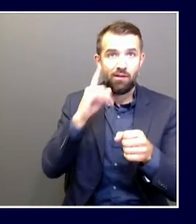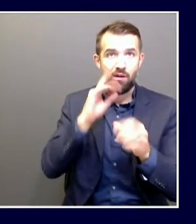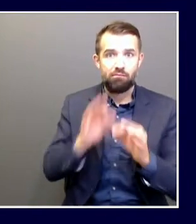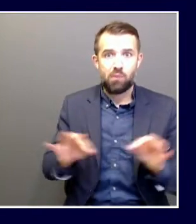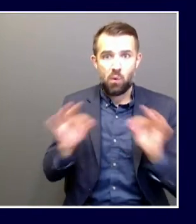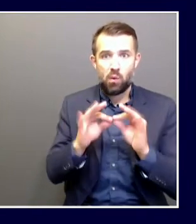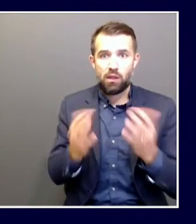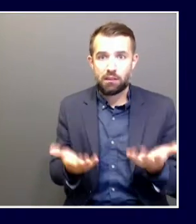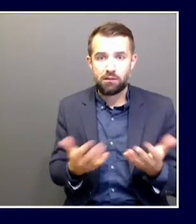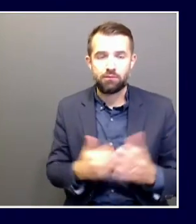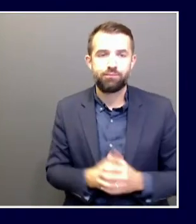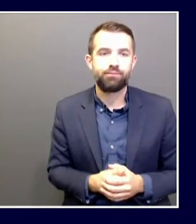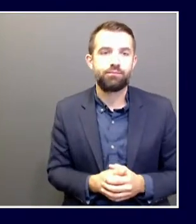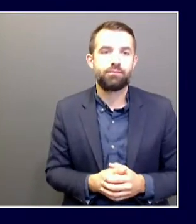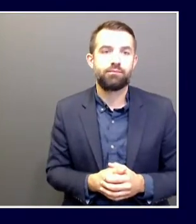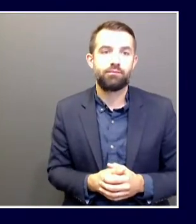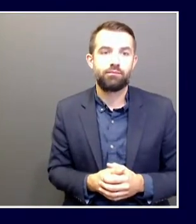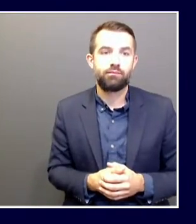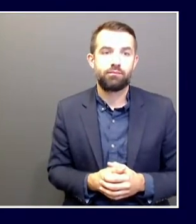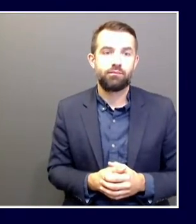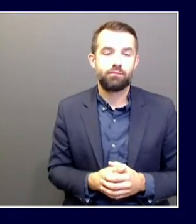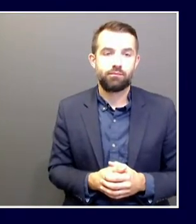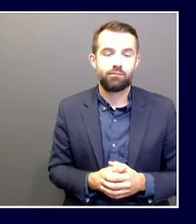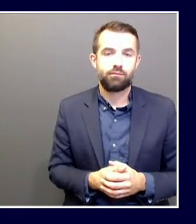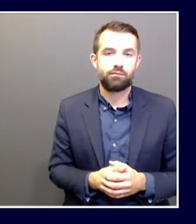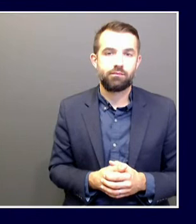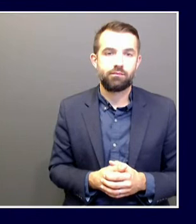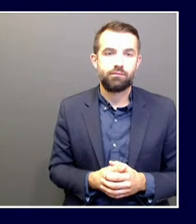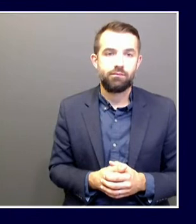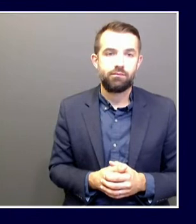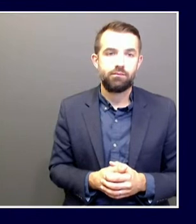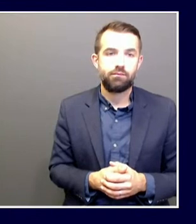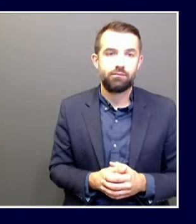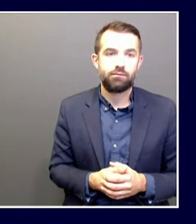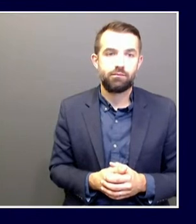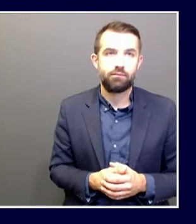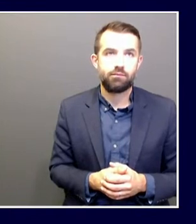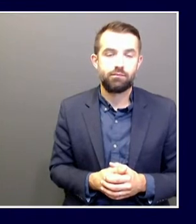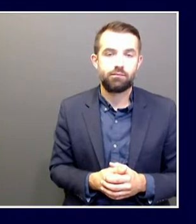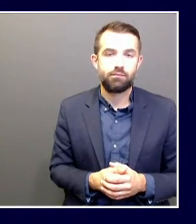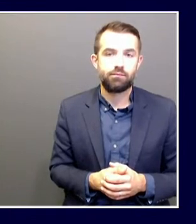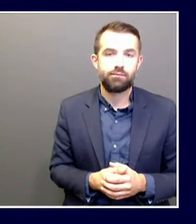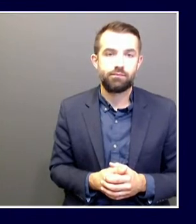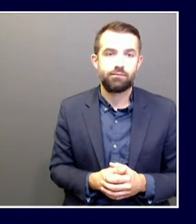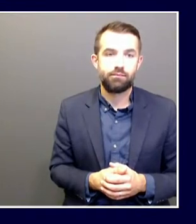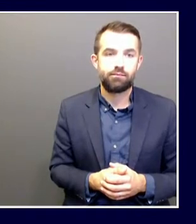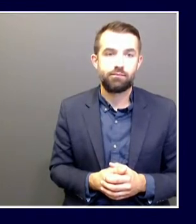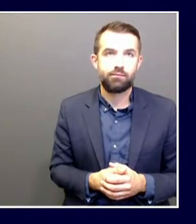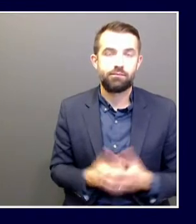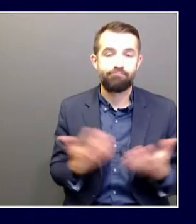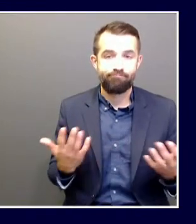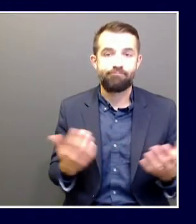As I said previously, we are at that phase, given the advance of vaccination in the state of Maine, given